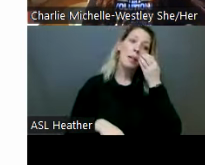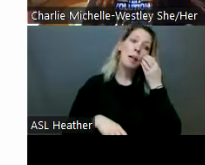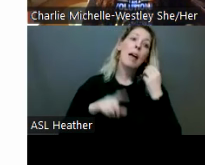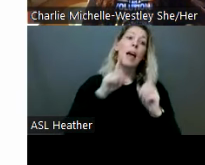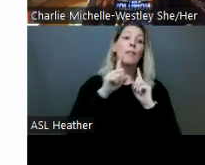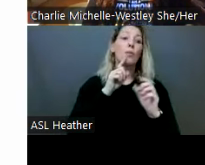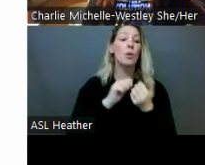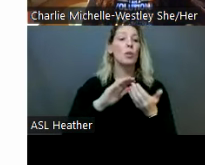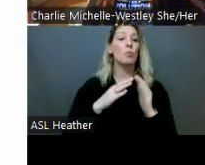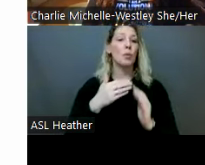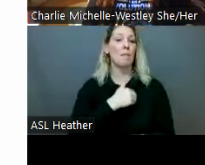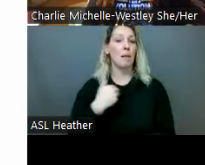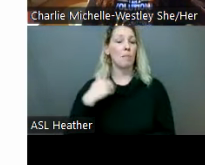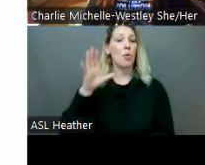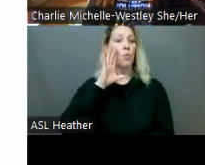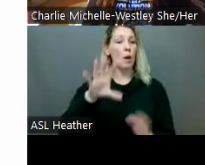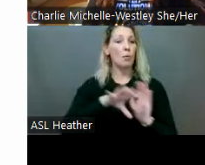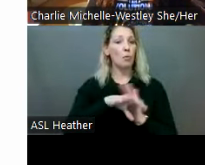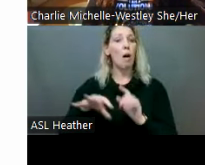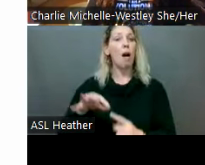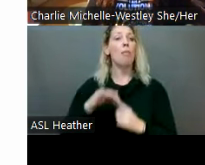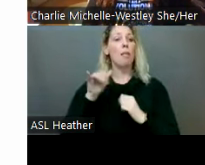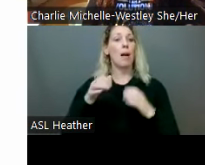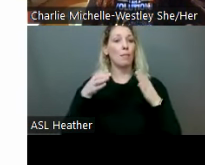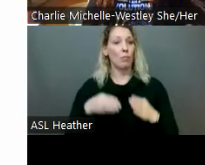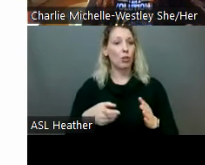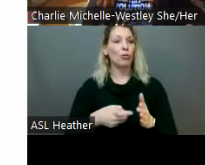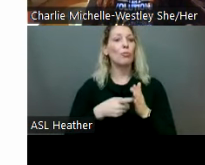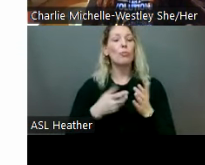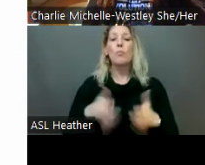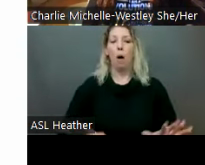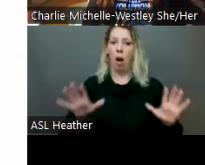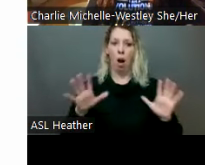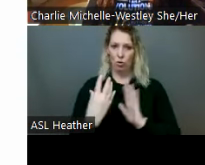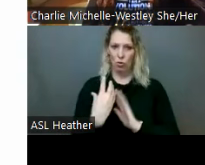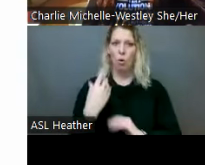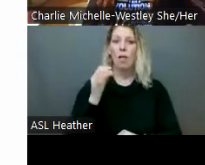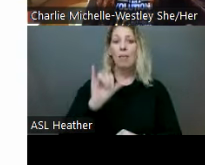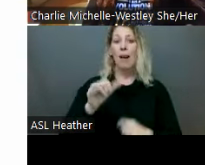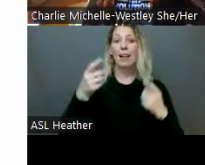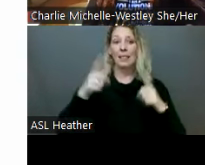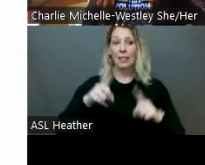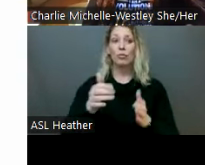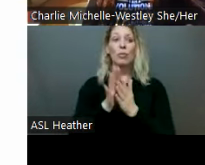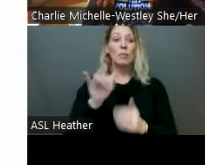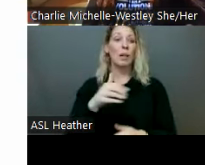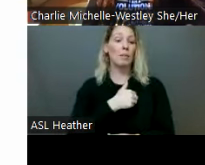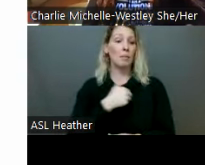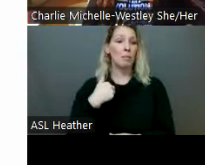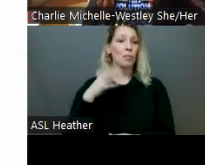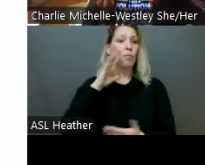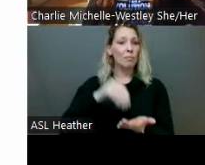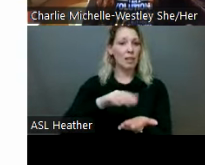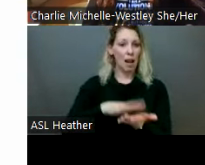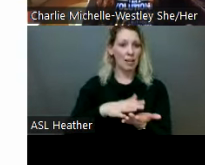interviews with community members will be recorded unless the community member requests not to be recorded. In these instances, the request by the community member shall be documented,